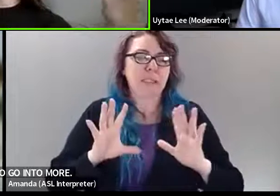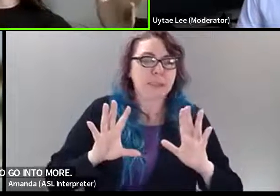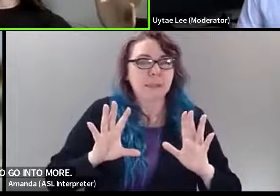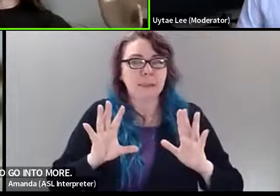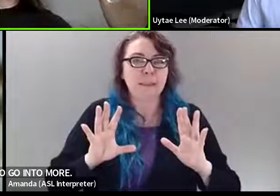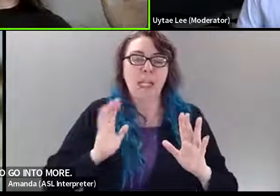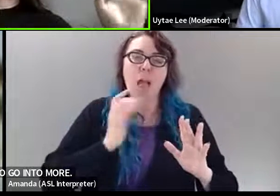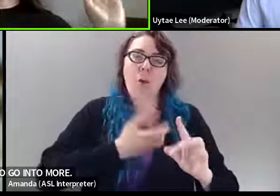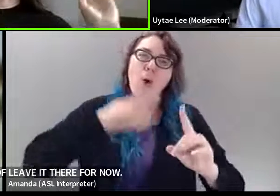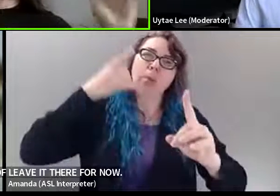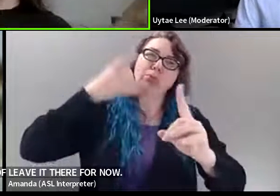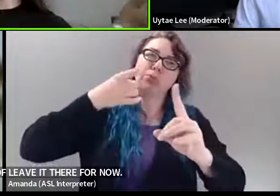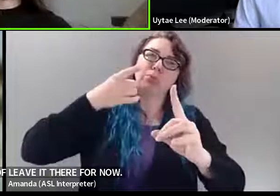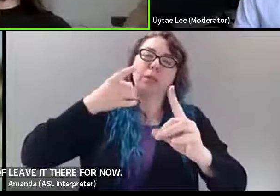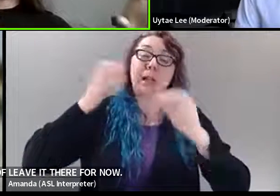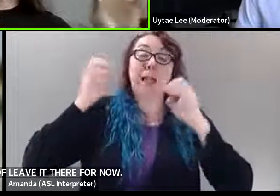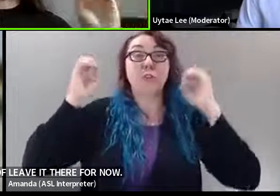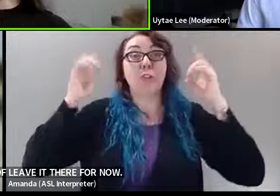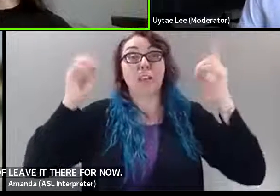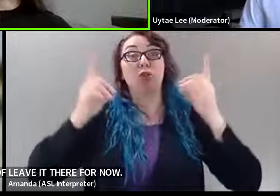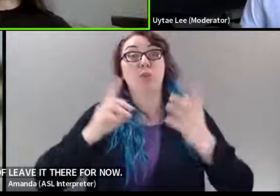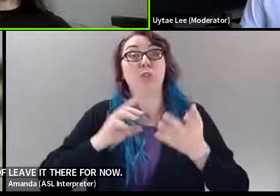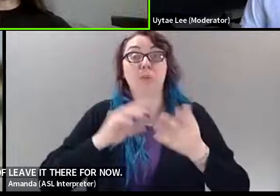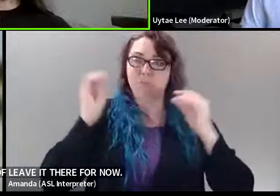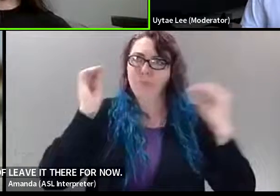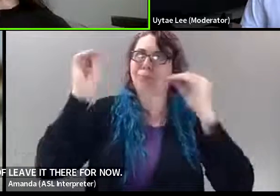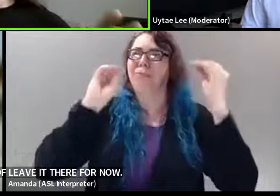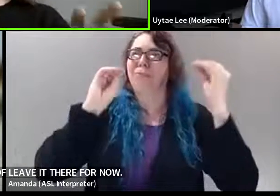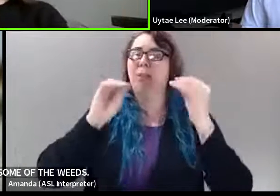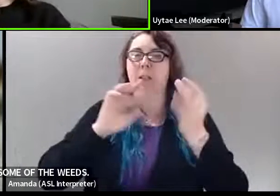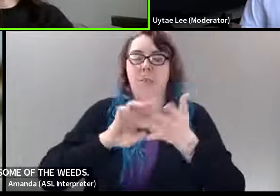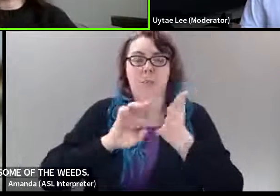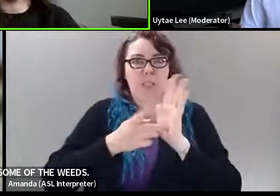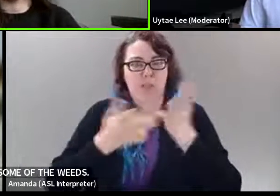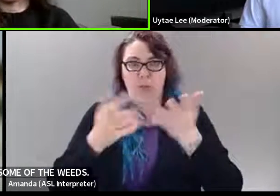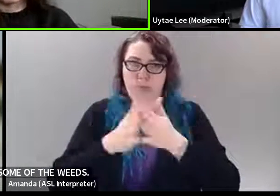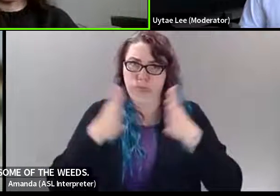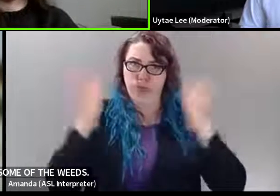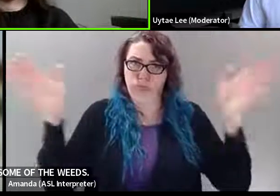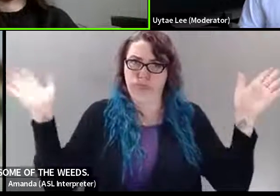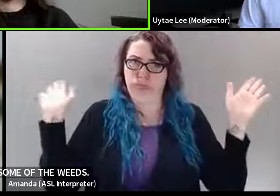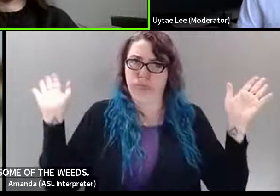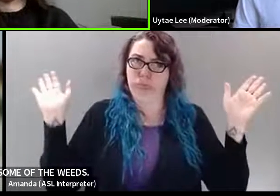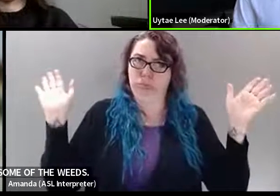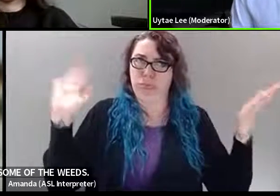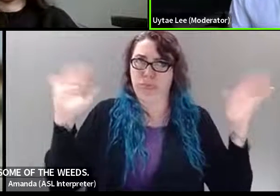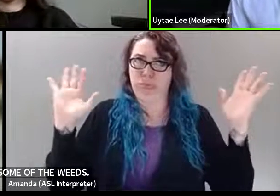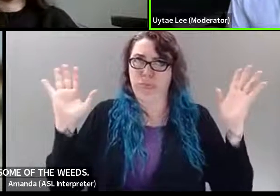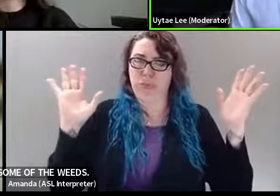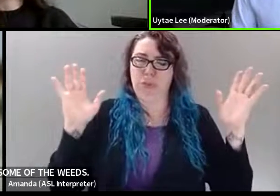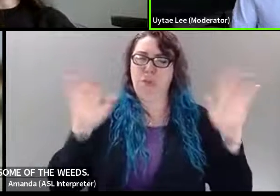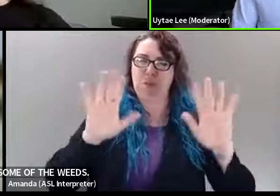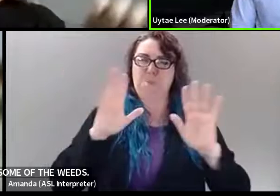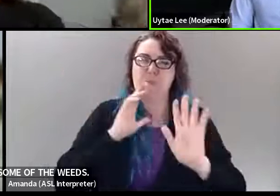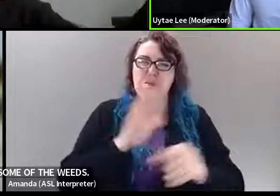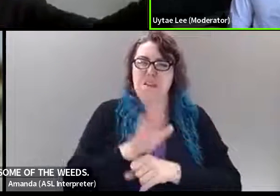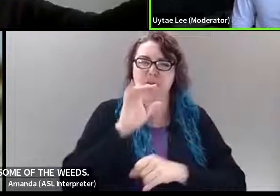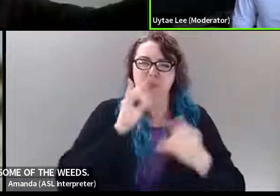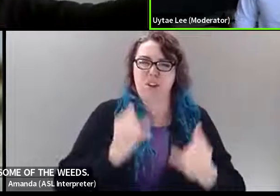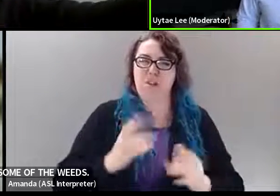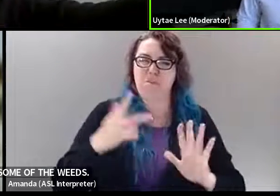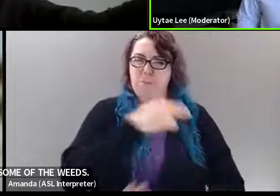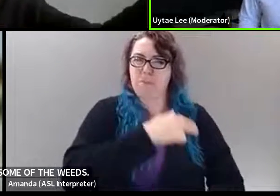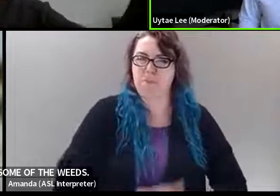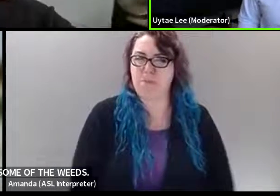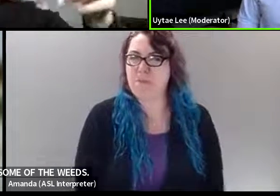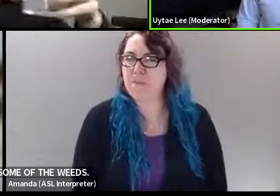mandate is so broad. I think I have a lot to say about all of the other questions. So why don't we just get into it? Sounds great. And yeah, you're right. Great. Like sometimes